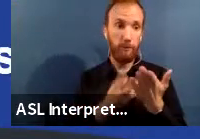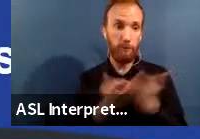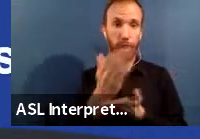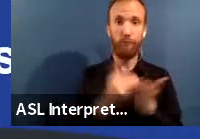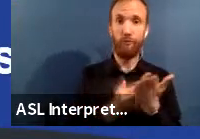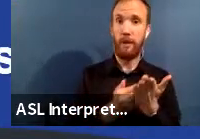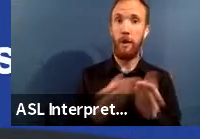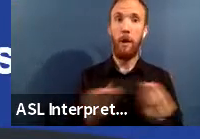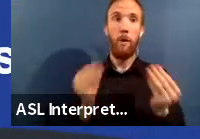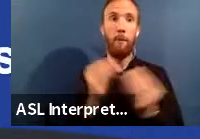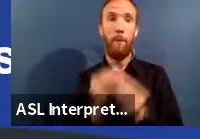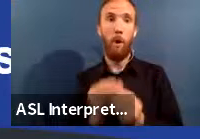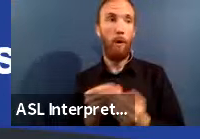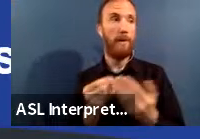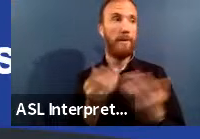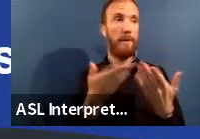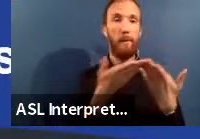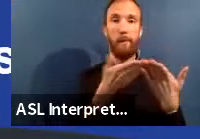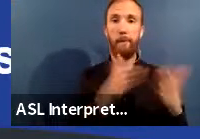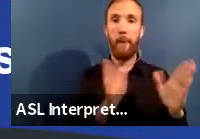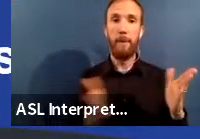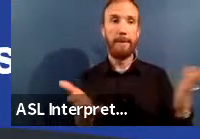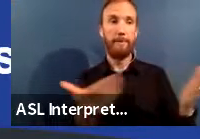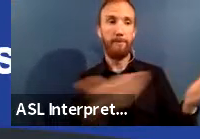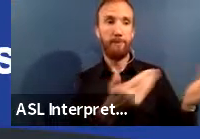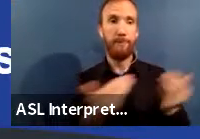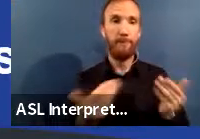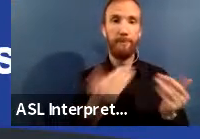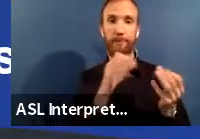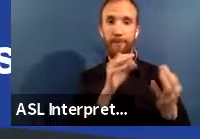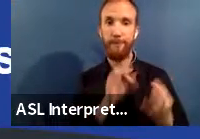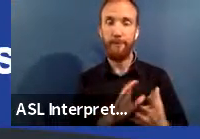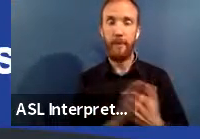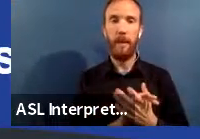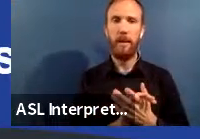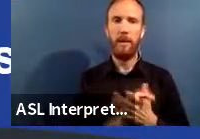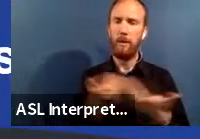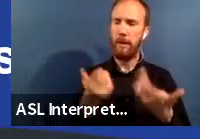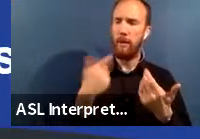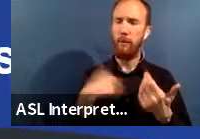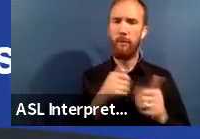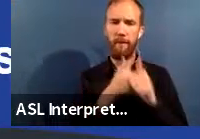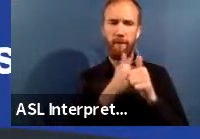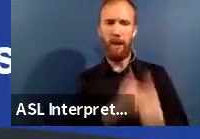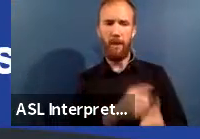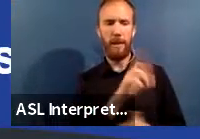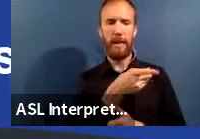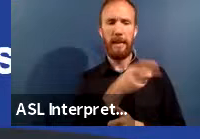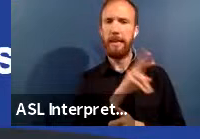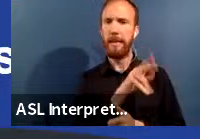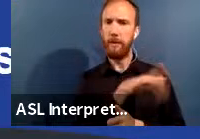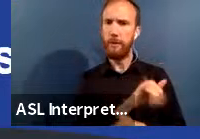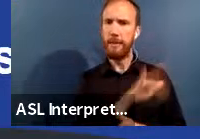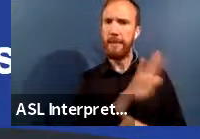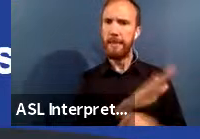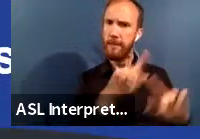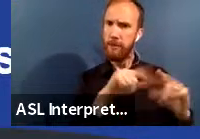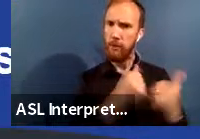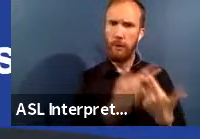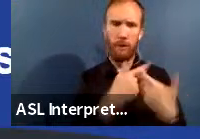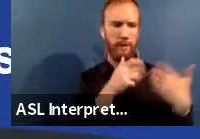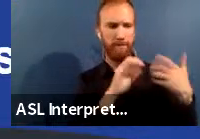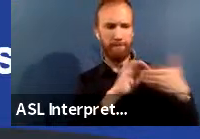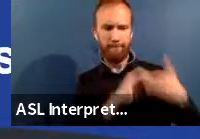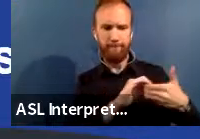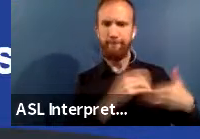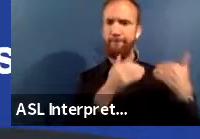Sweeney's group, who guides us to increase community engagement in the overall capital planning process. And today is a direct result of this partnership. We